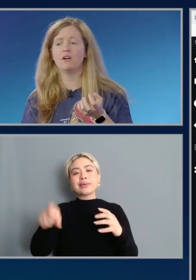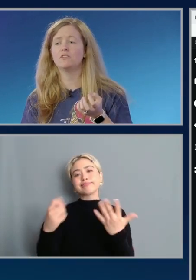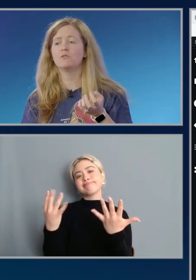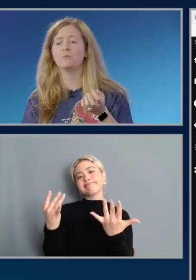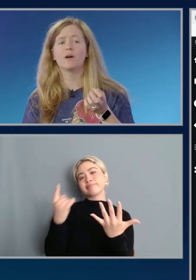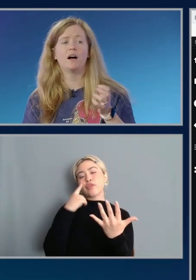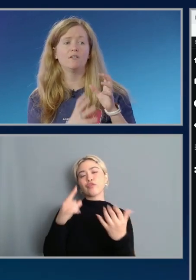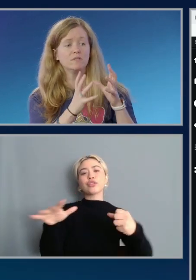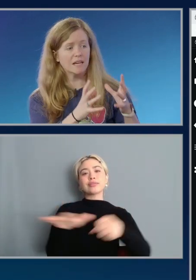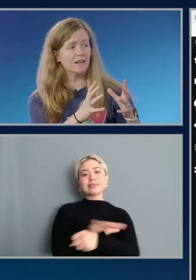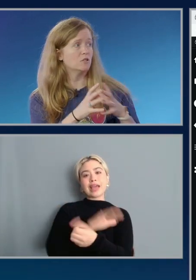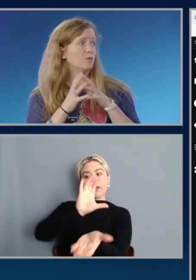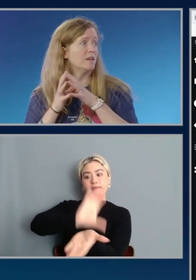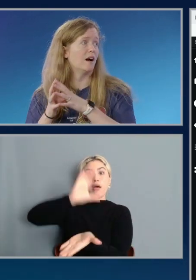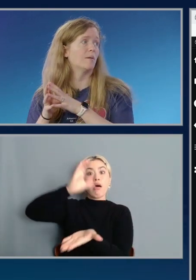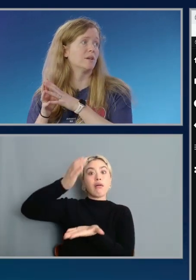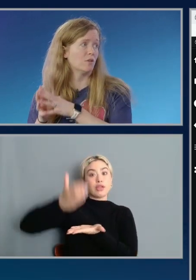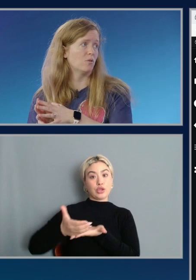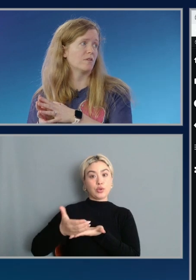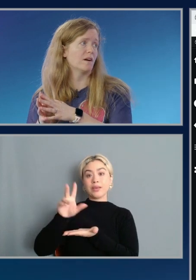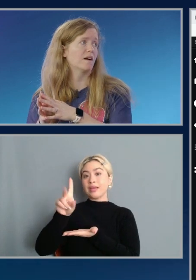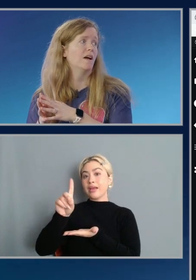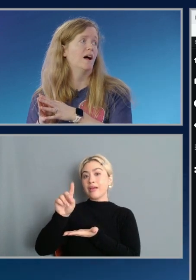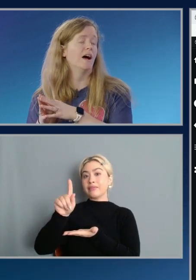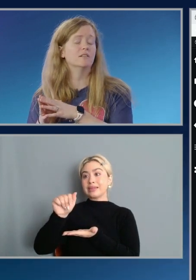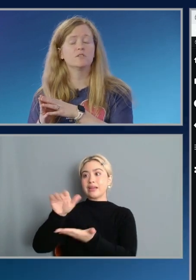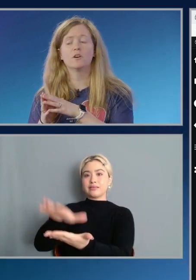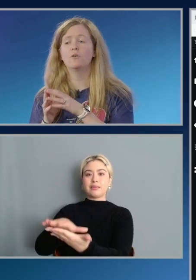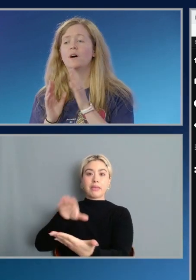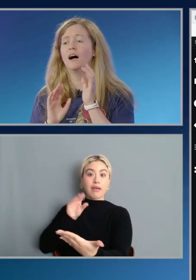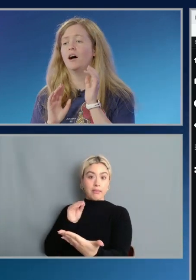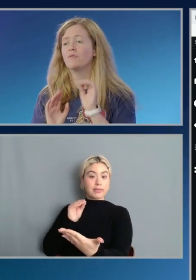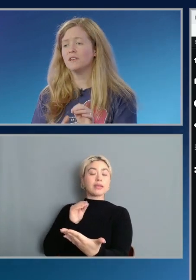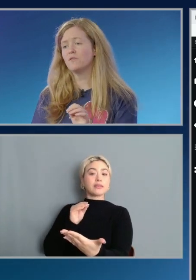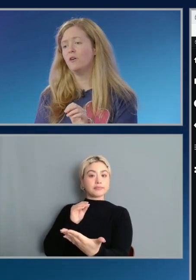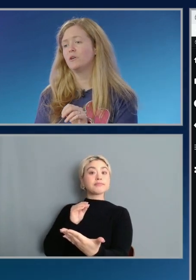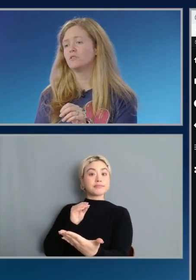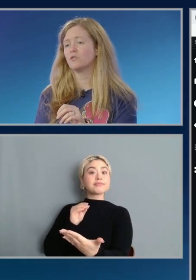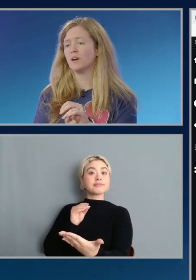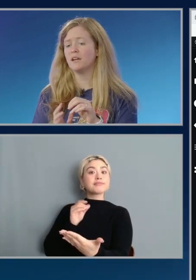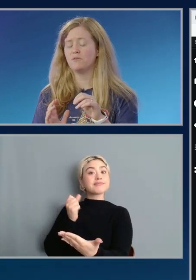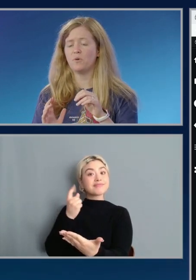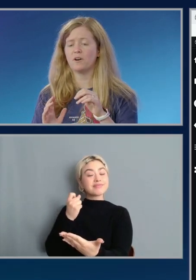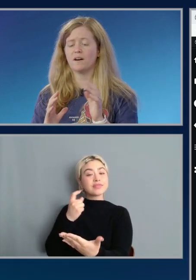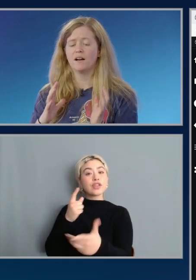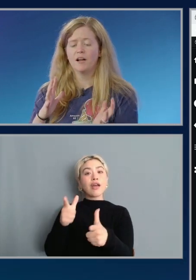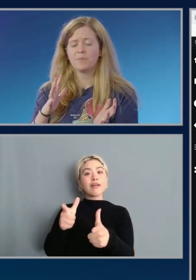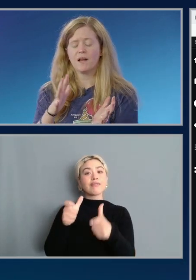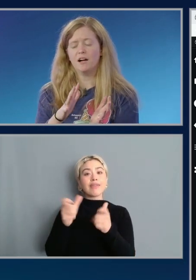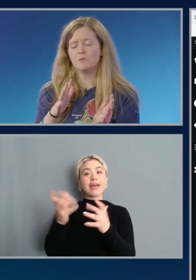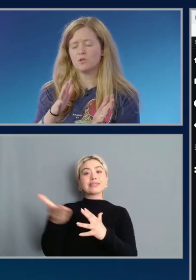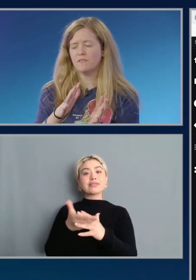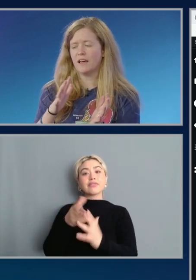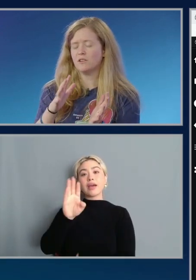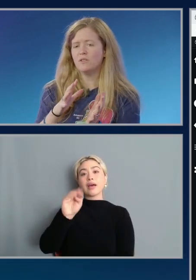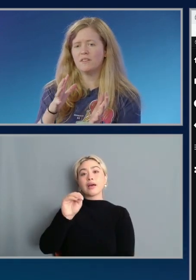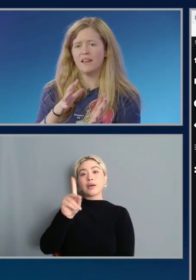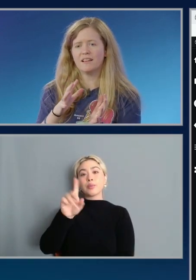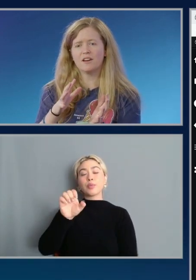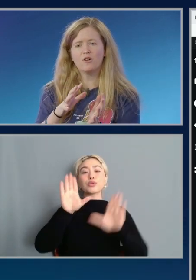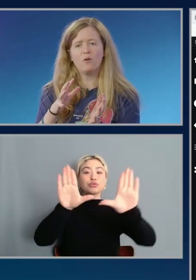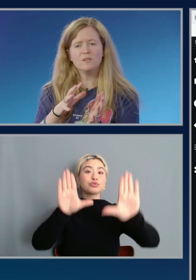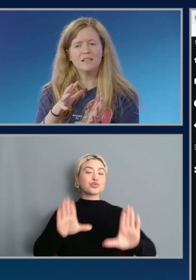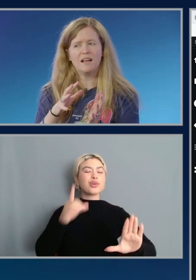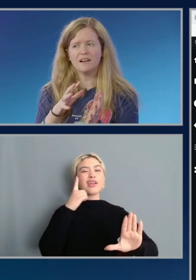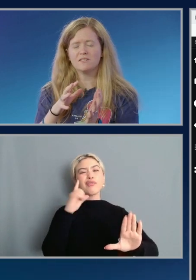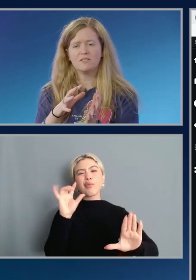entire volume of data to be copied over. And so fast file mode is great for sort of that